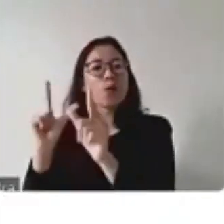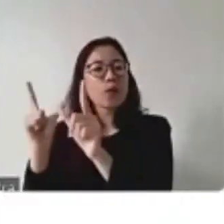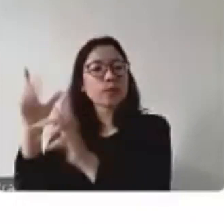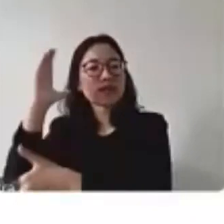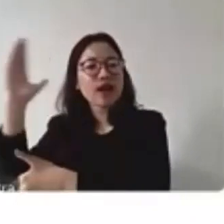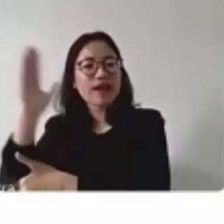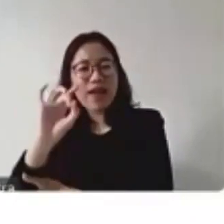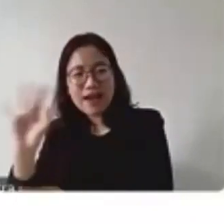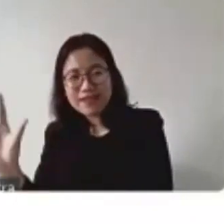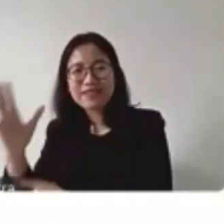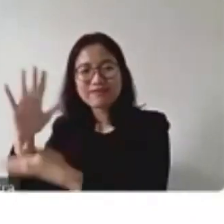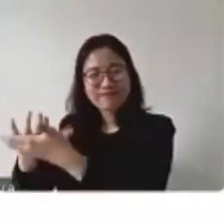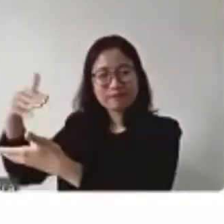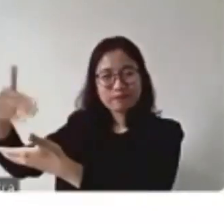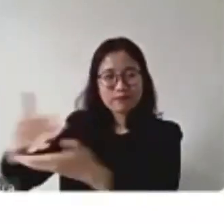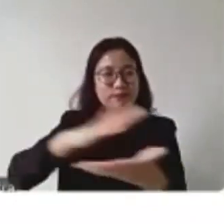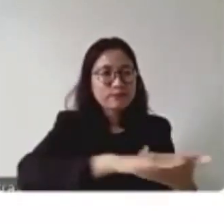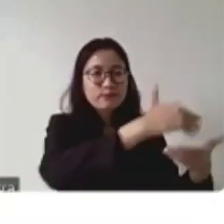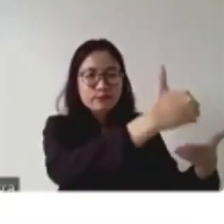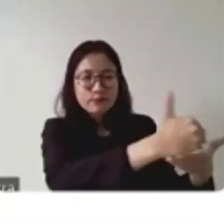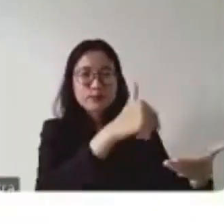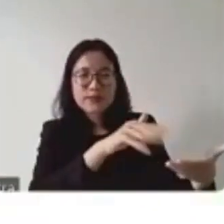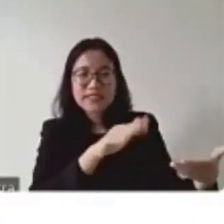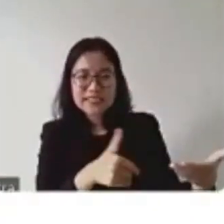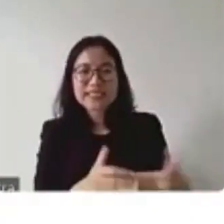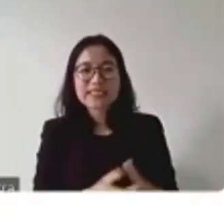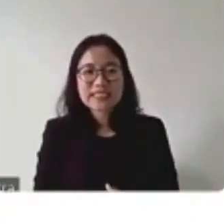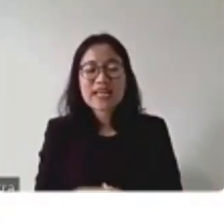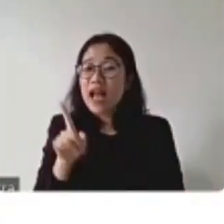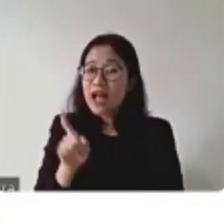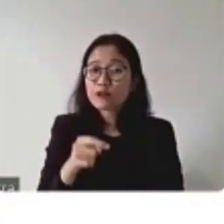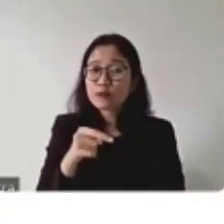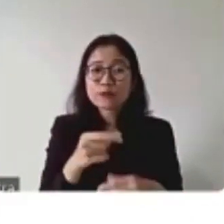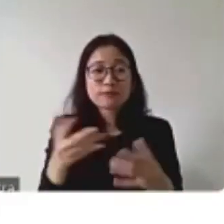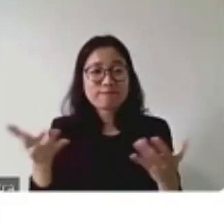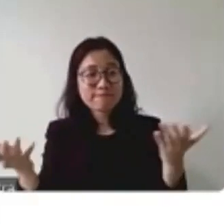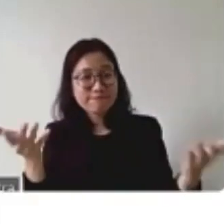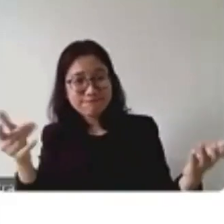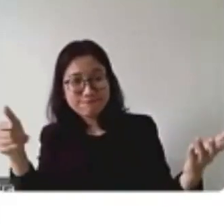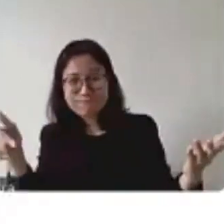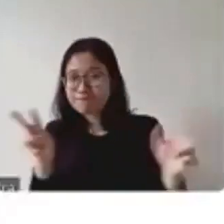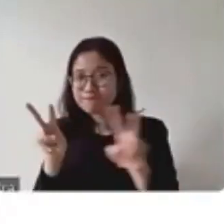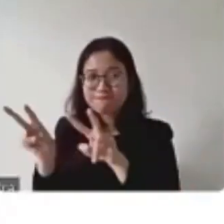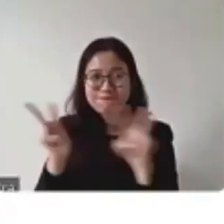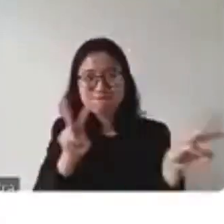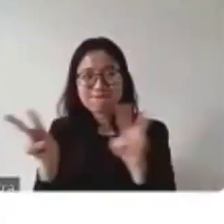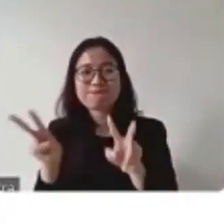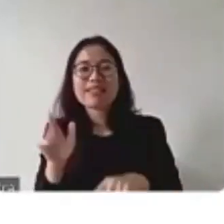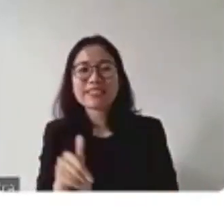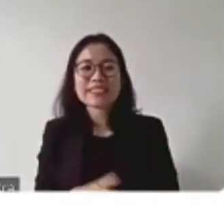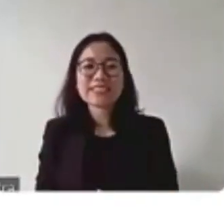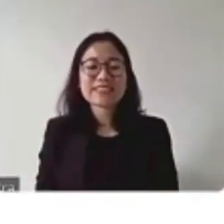minutes I have to present the other webinar. Yeah, I'm very sorry about